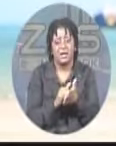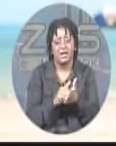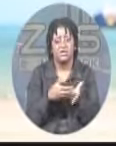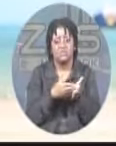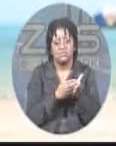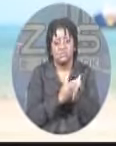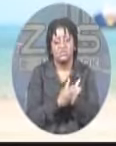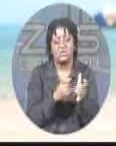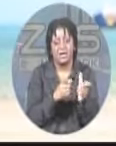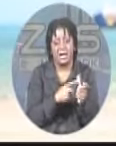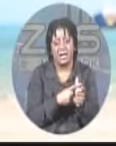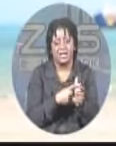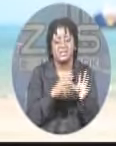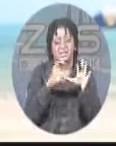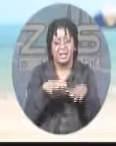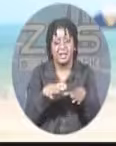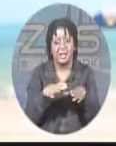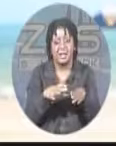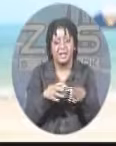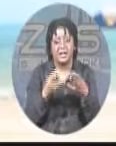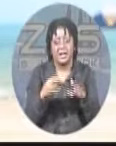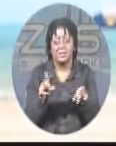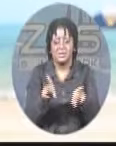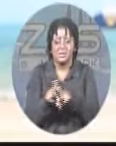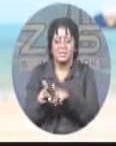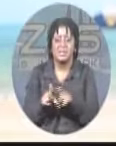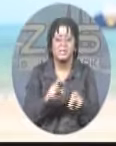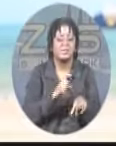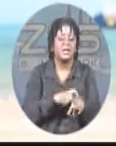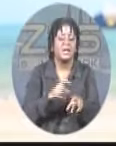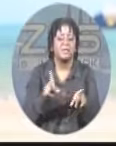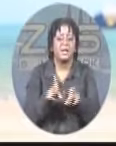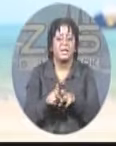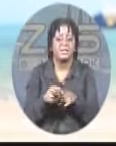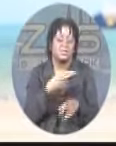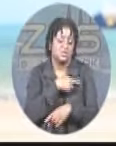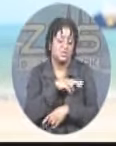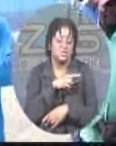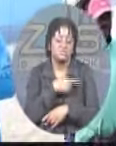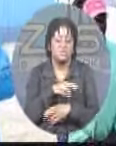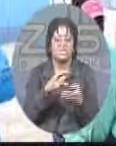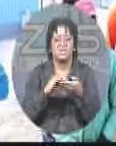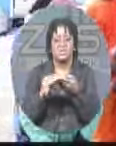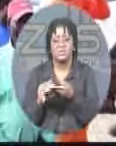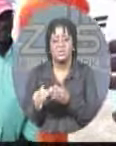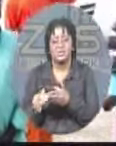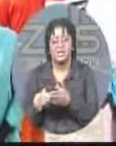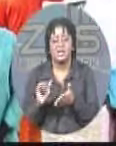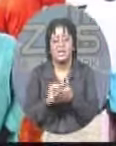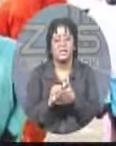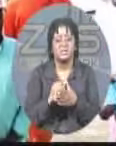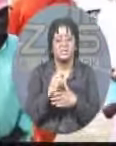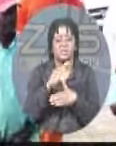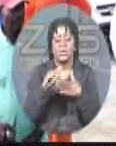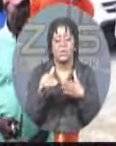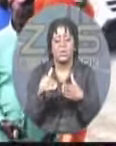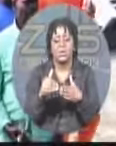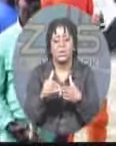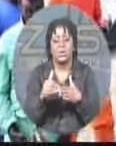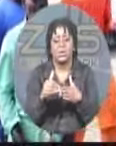can coexist with the religious community. That was the whole hang-up about doing regattas during the Easter, and we